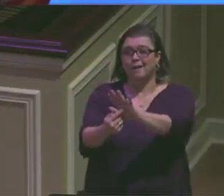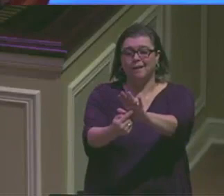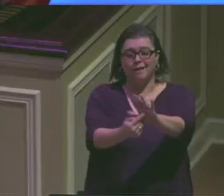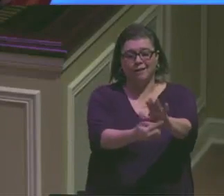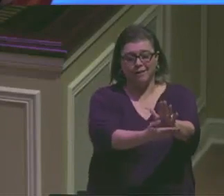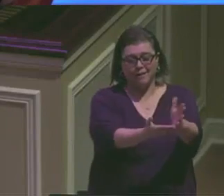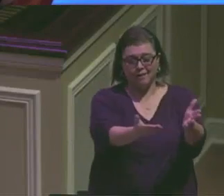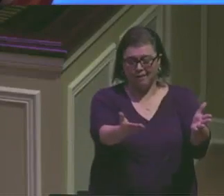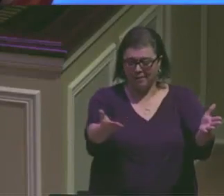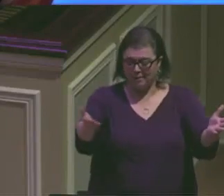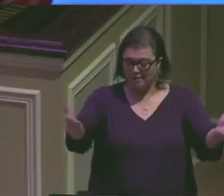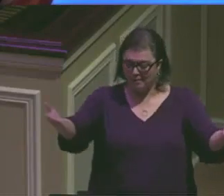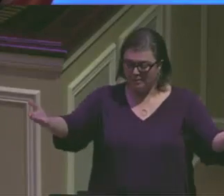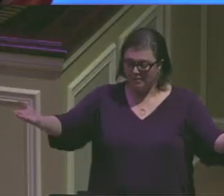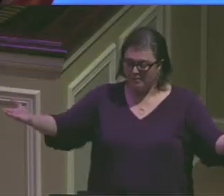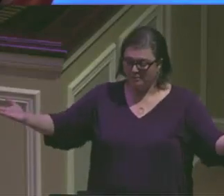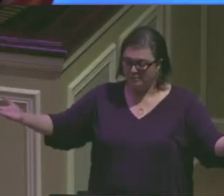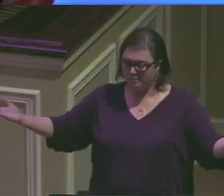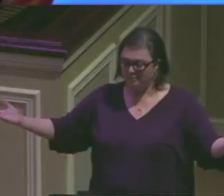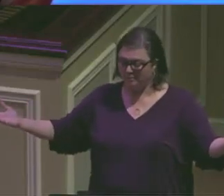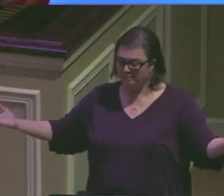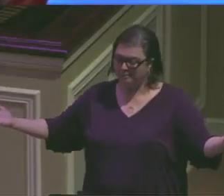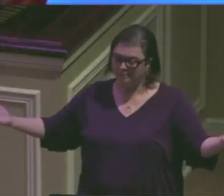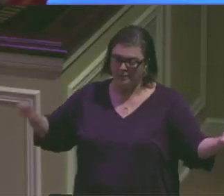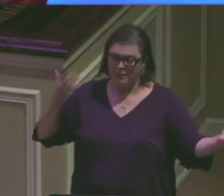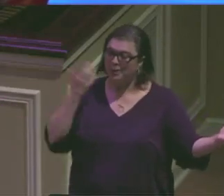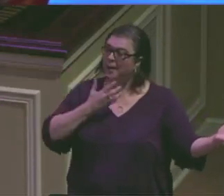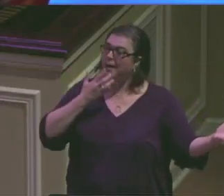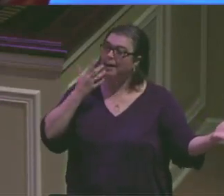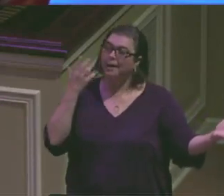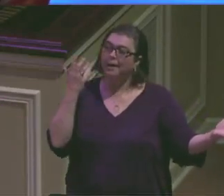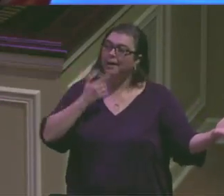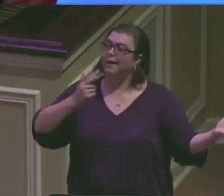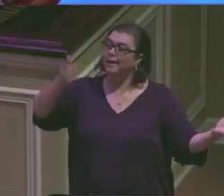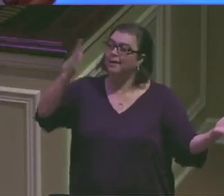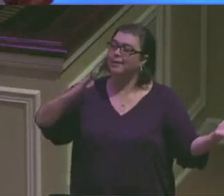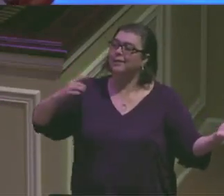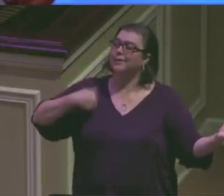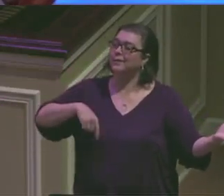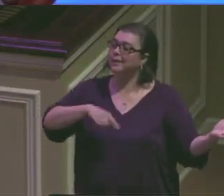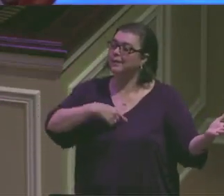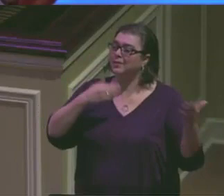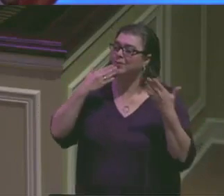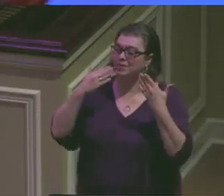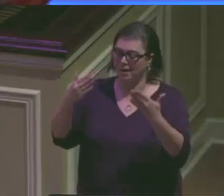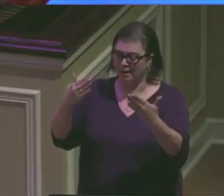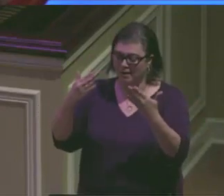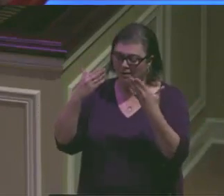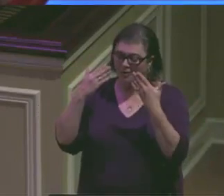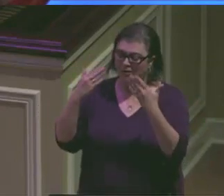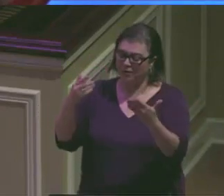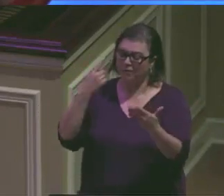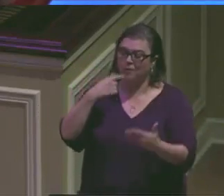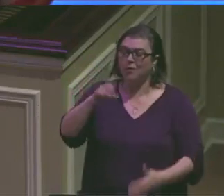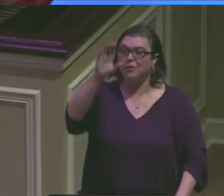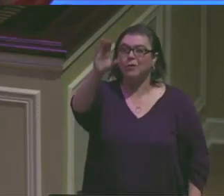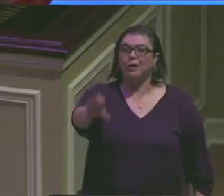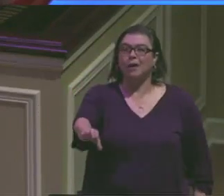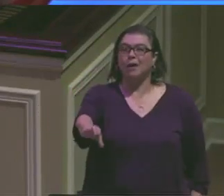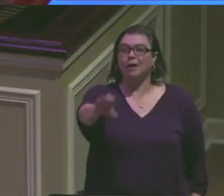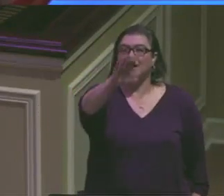displayed for us. Ooh, God. We thank you for the